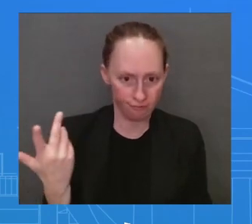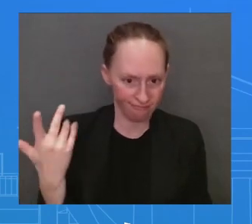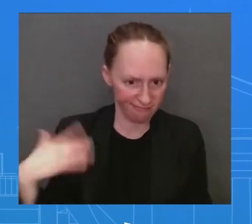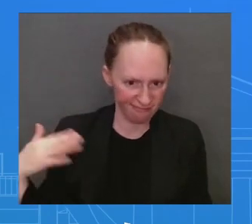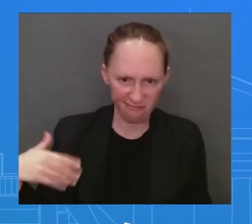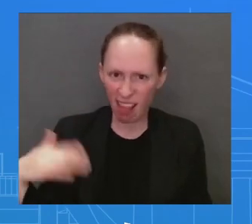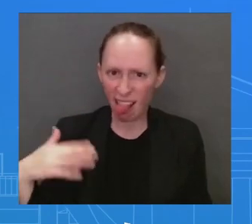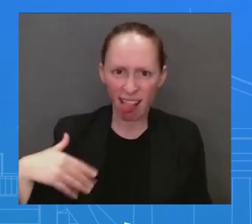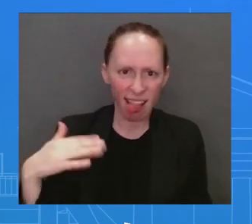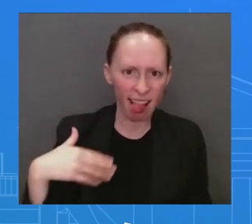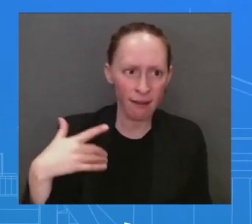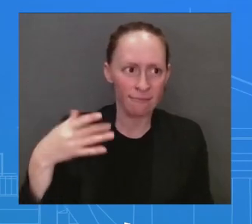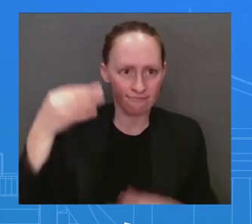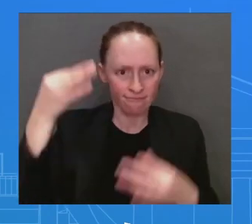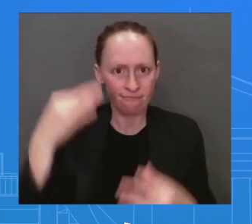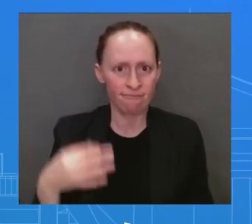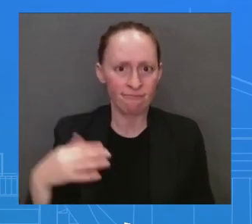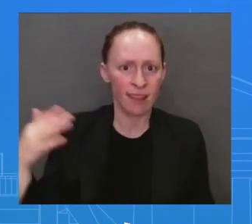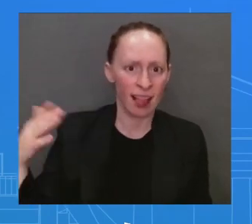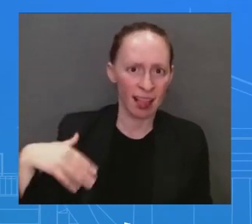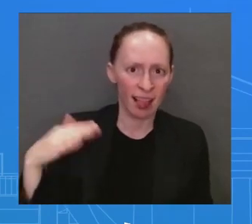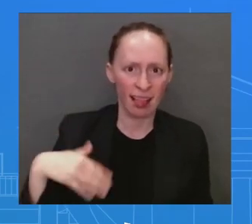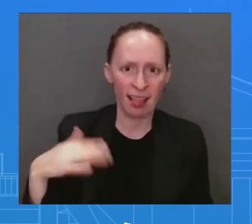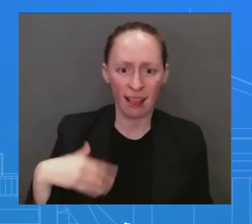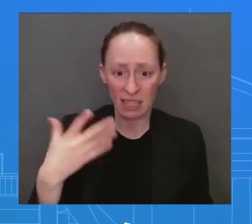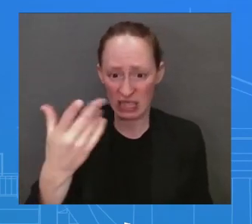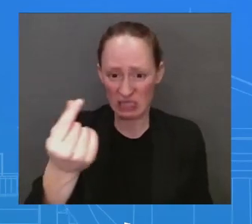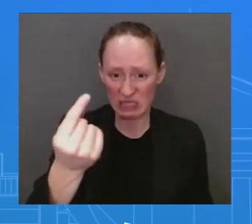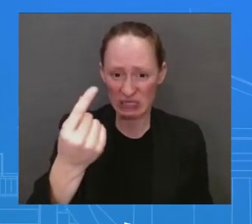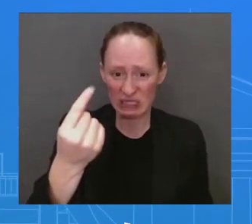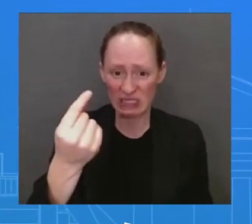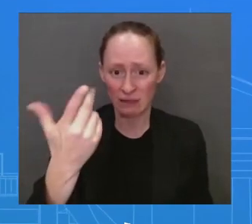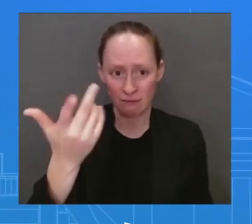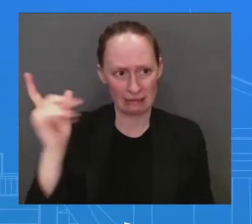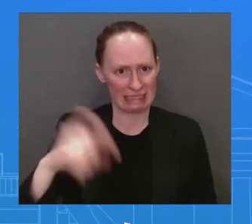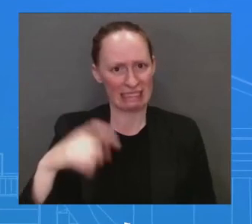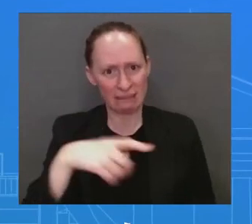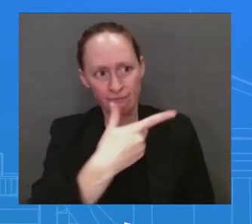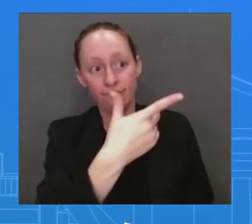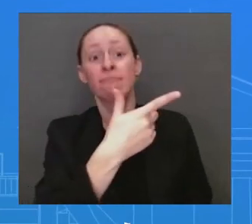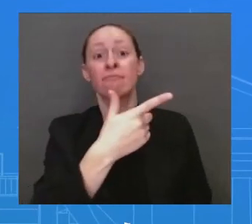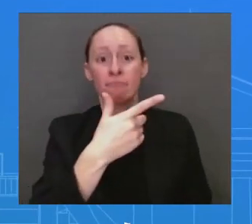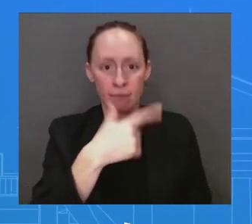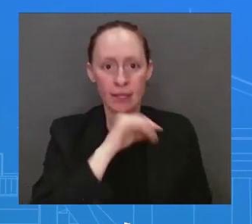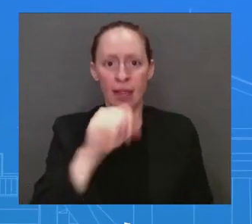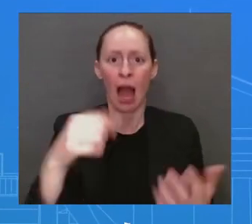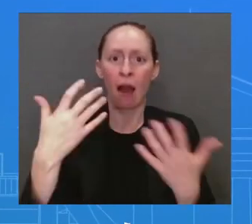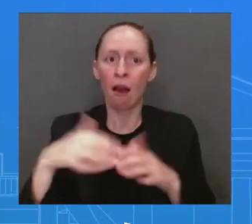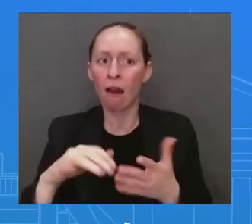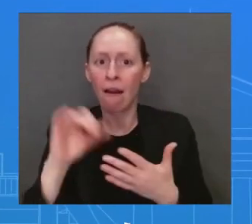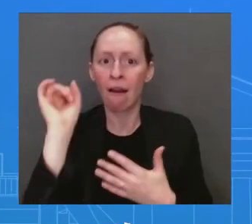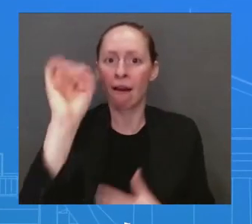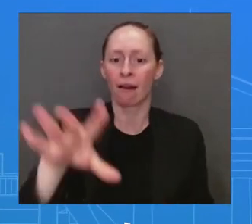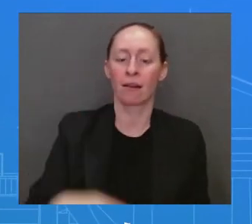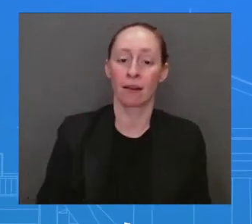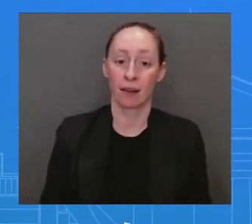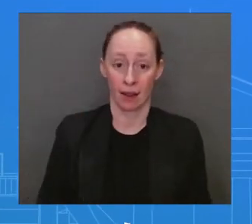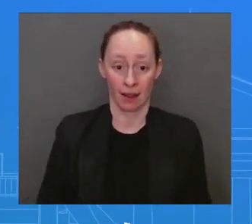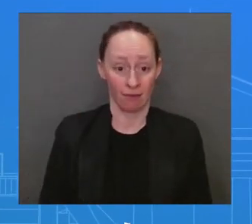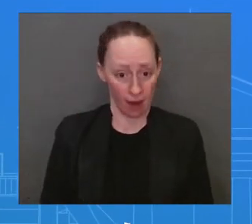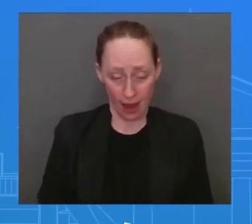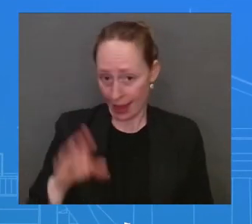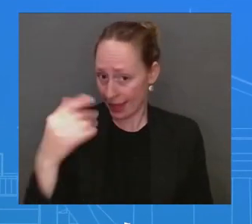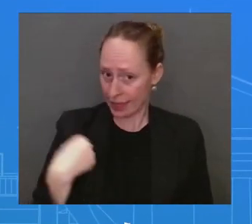the necessary aid to Israel as well as humanitarian aid? It's a concern. As I said earlier, we've got appropriations to support Ukraine and Israel for a bit